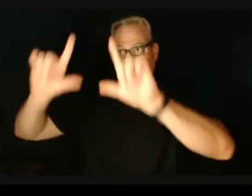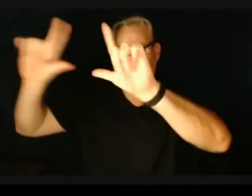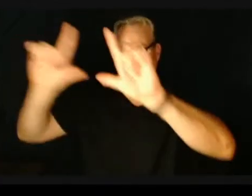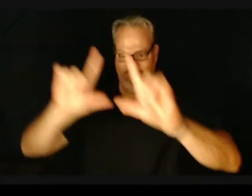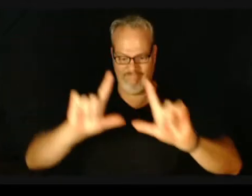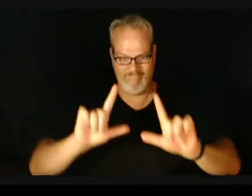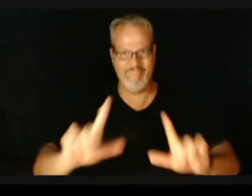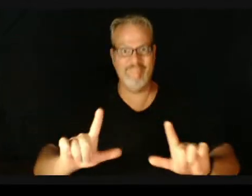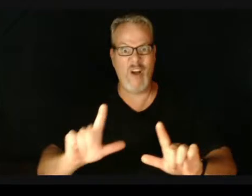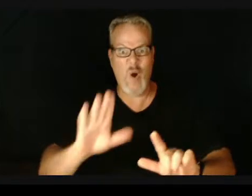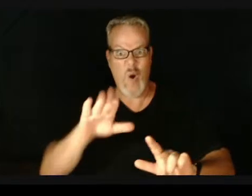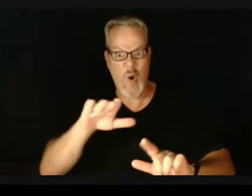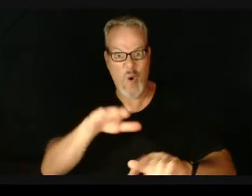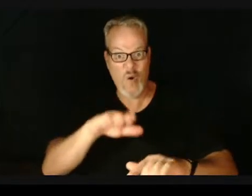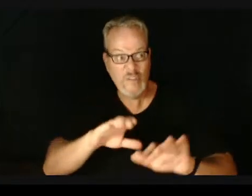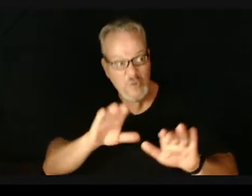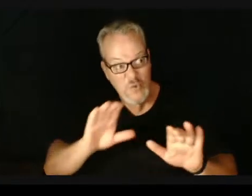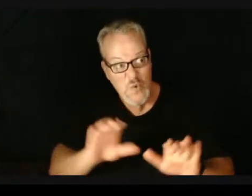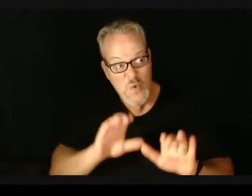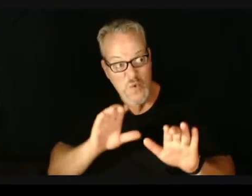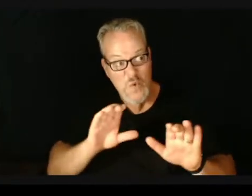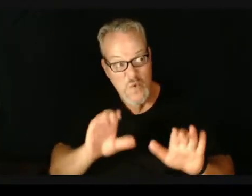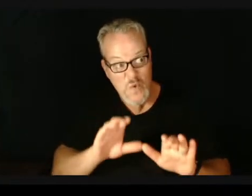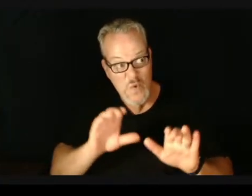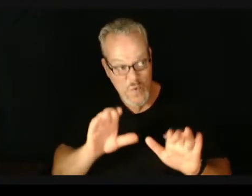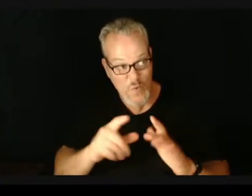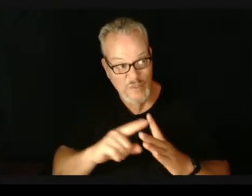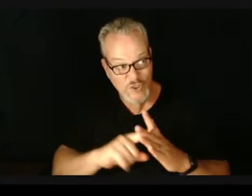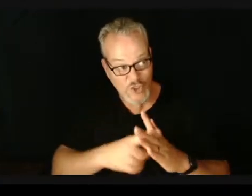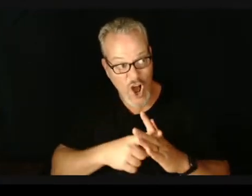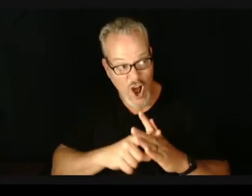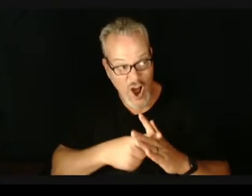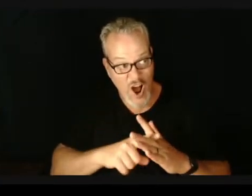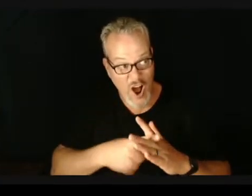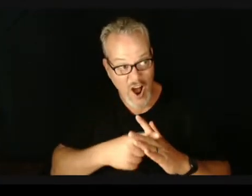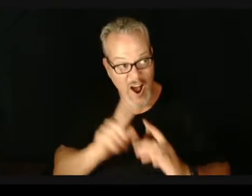is it doing the thing? Is it doing the thing? Is it starting?